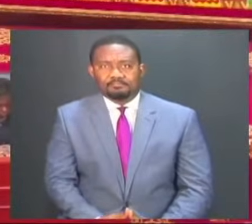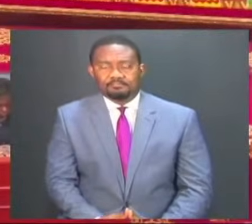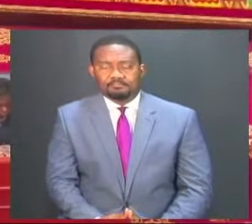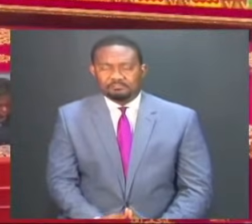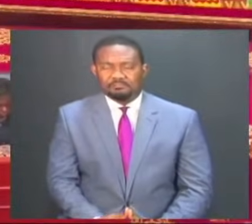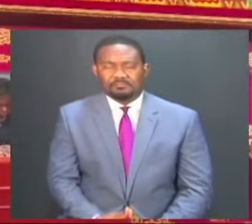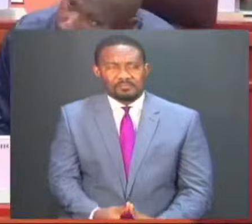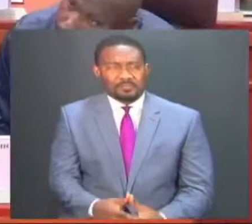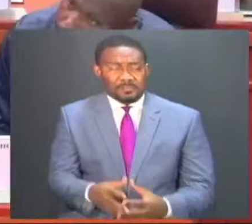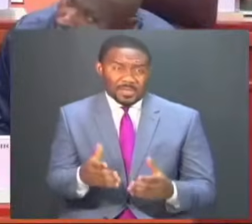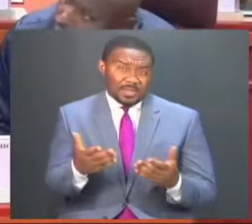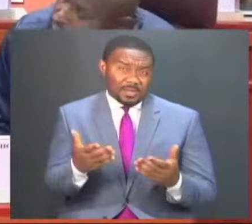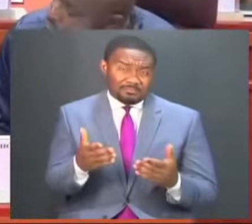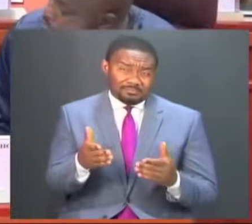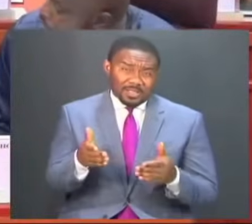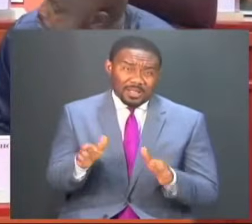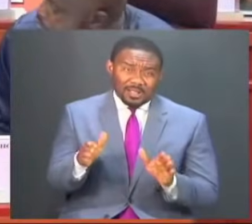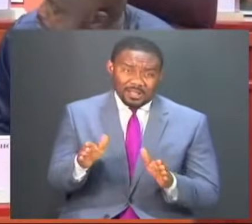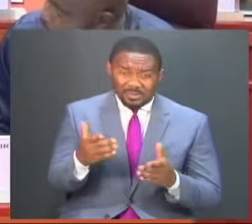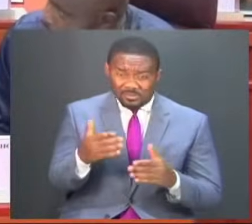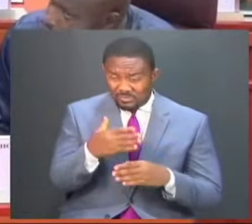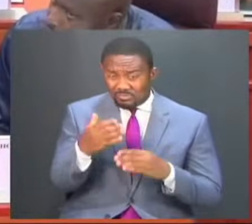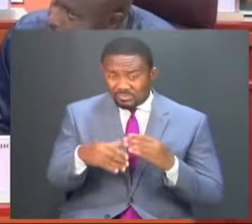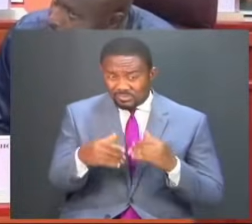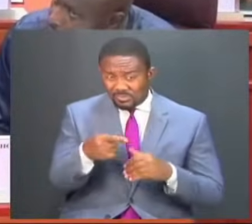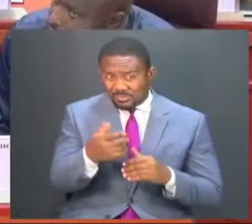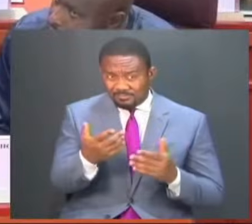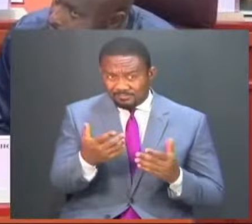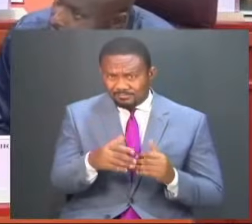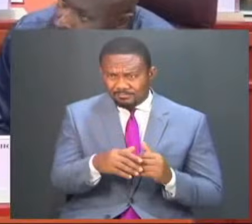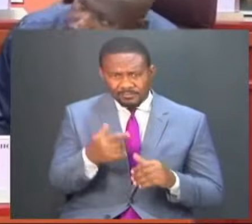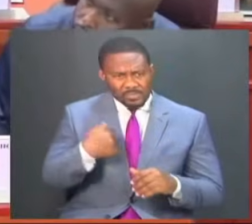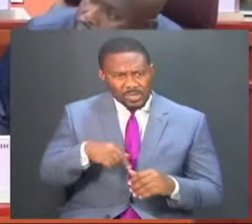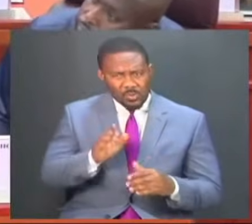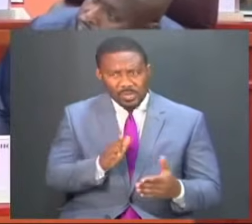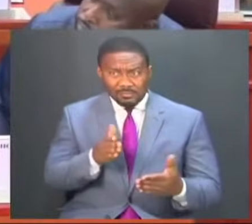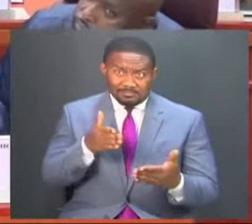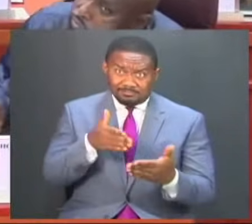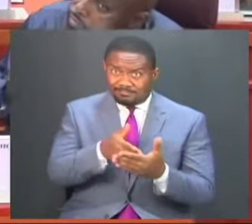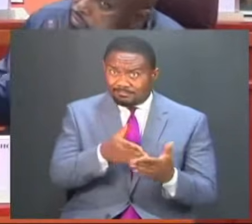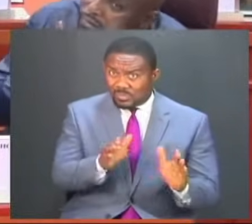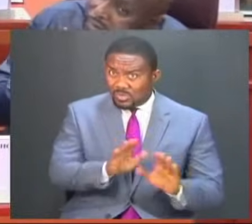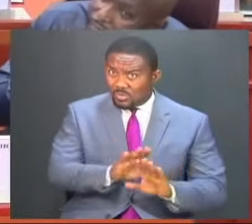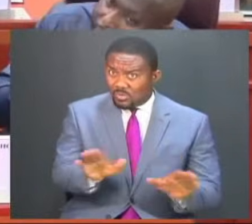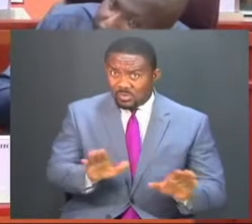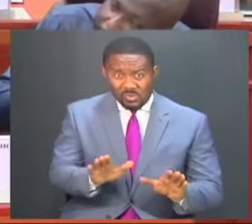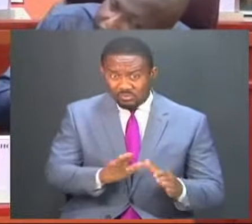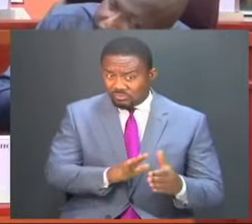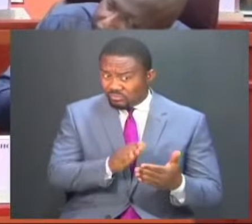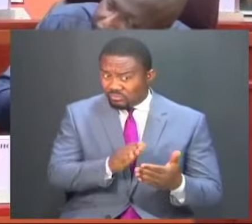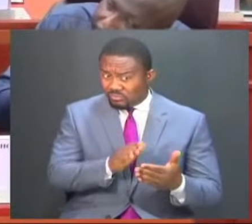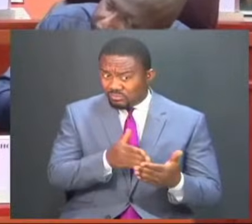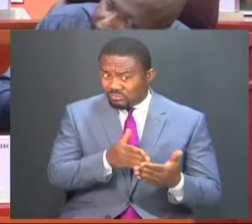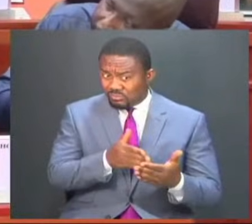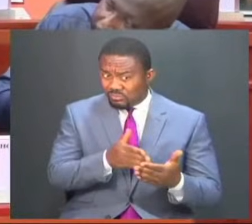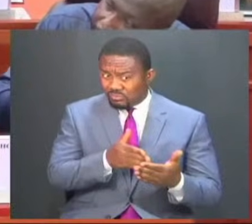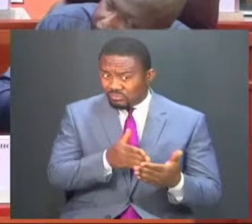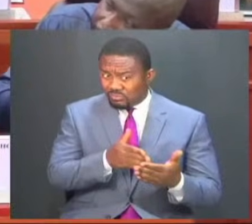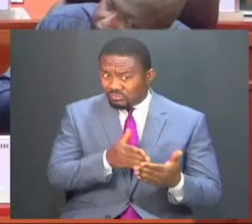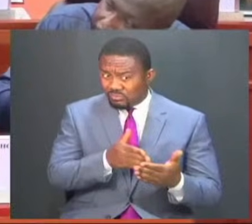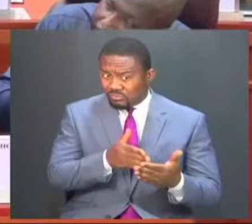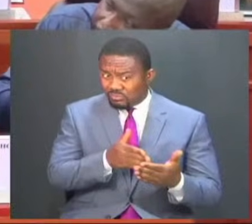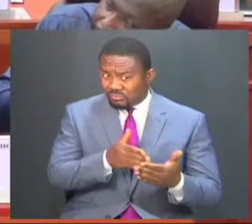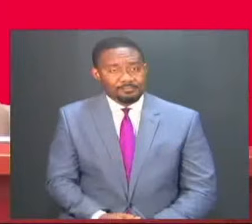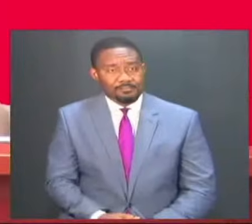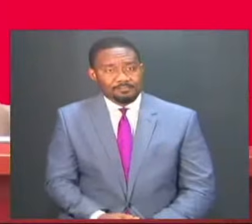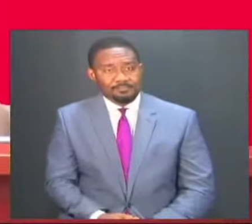remarks, and then we can draw the curtains. We are not opposed. We are not opposing you. We want Very you to well, withdraw very it. well. Honorable Chief Whip, let me hear